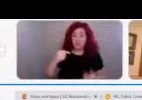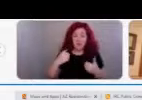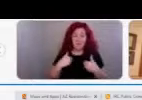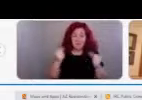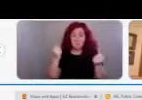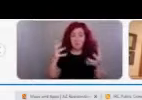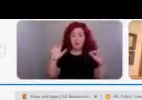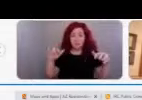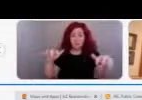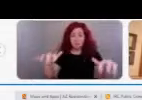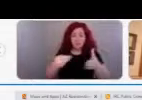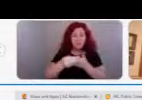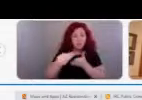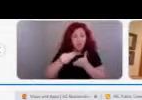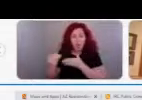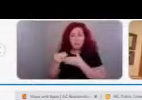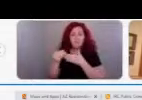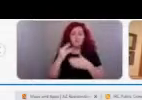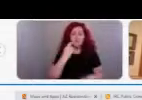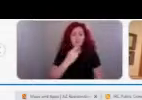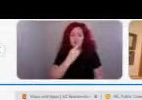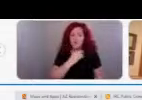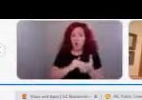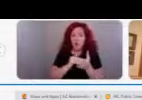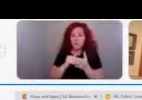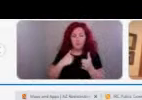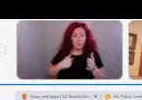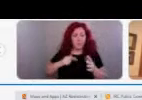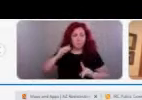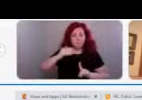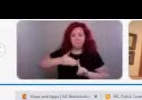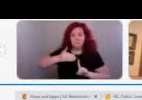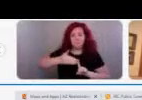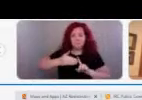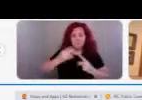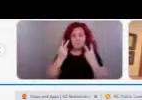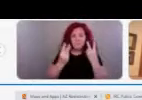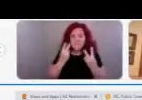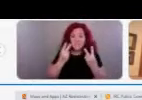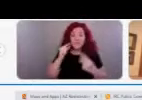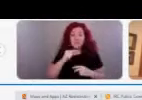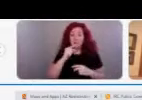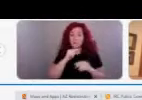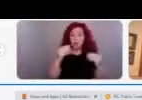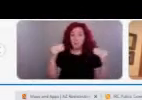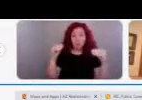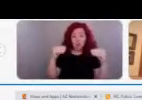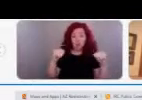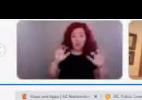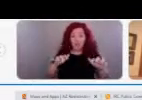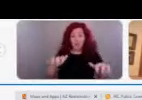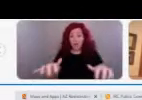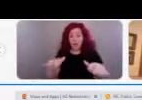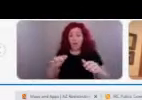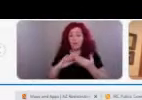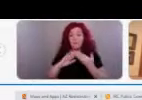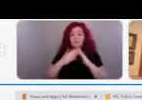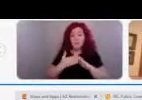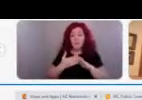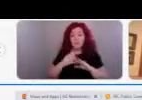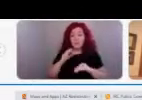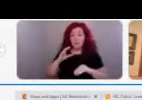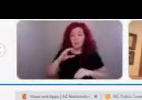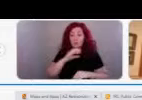restaurants that we often visit and that's where the gilbert market is and that is where the town council meets to make our